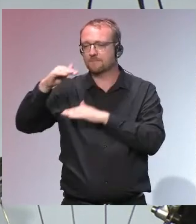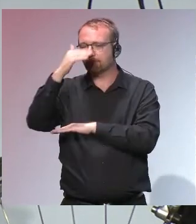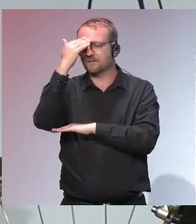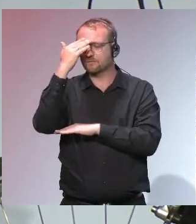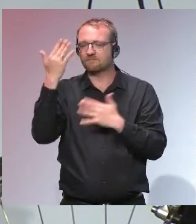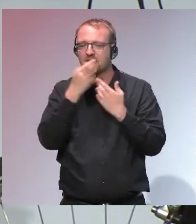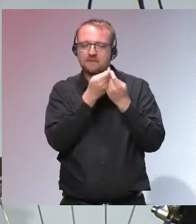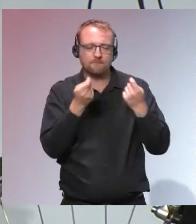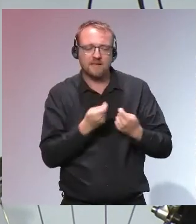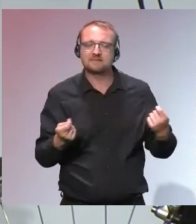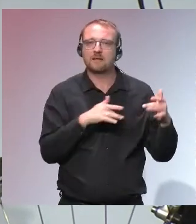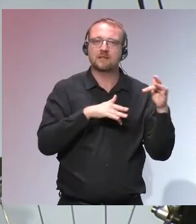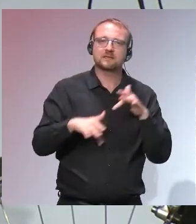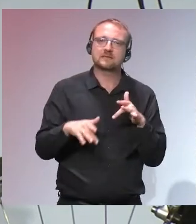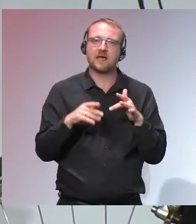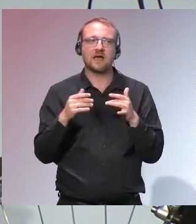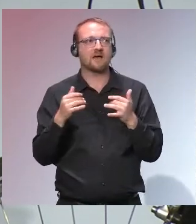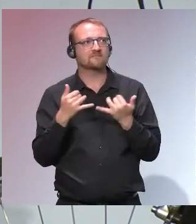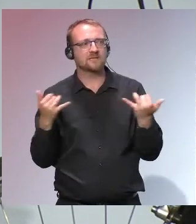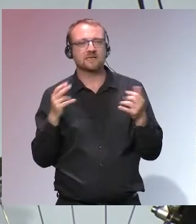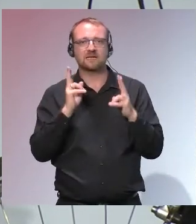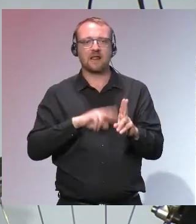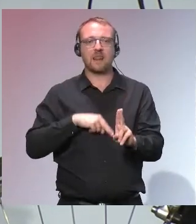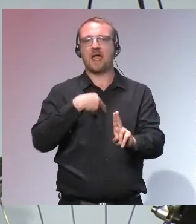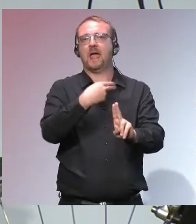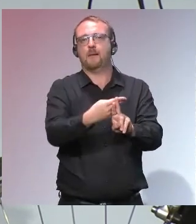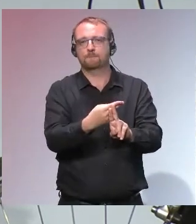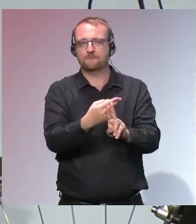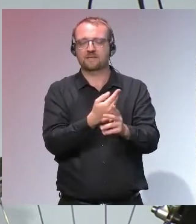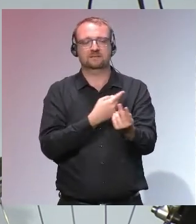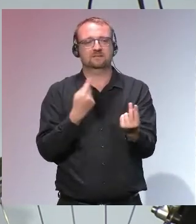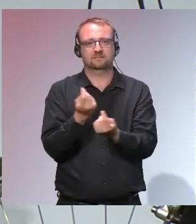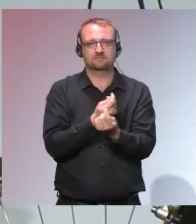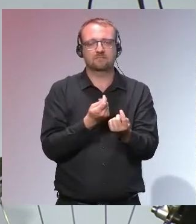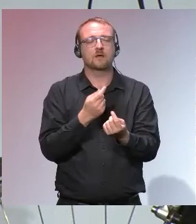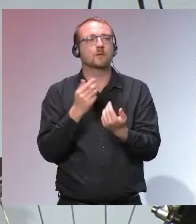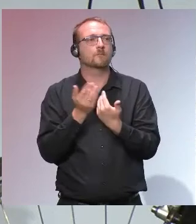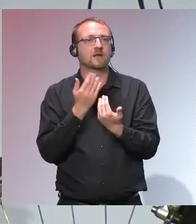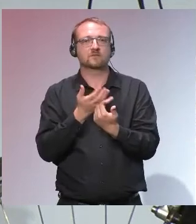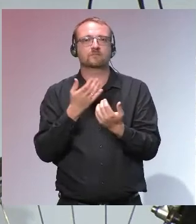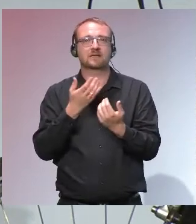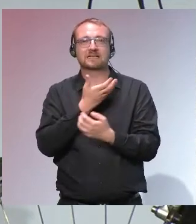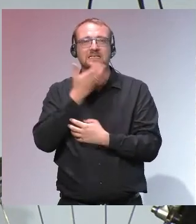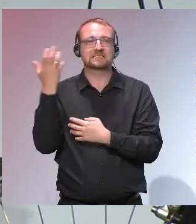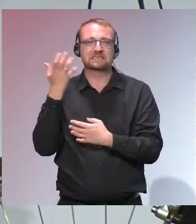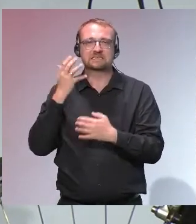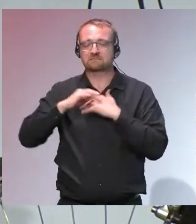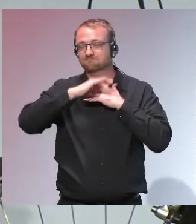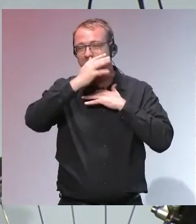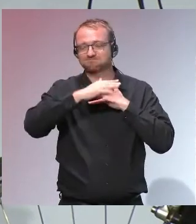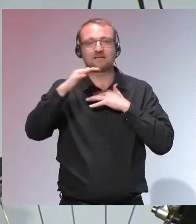with heat waves, we often have, you probably have public health campaigns, but not everybody has accessibility to